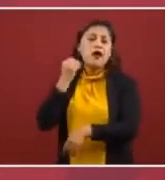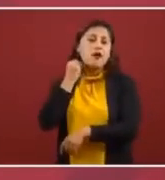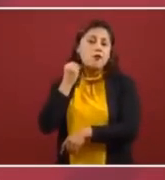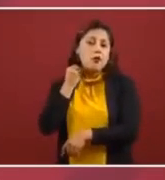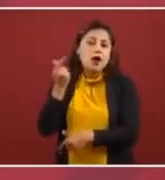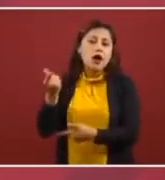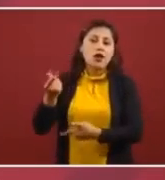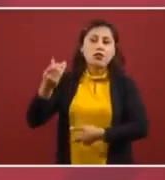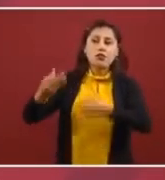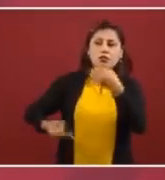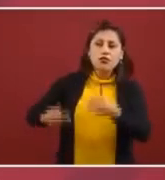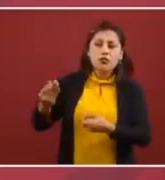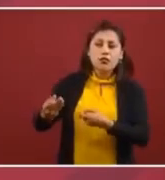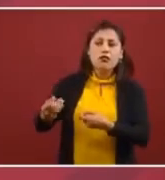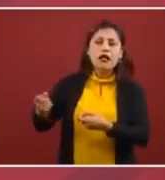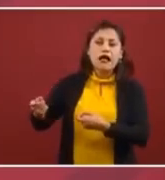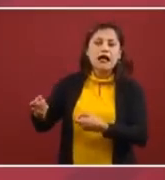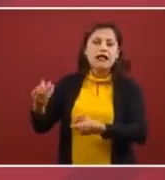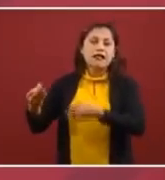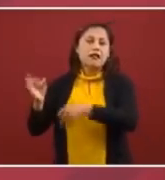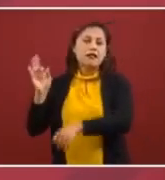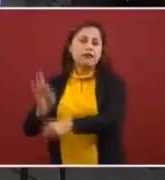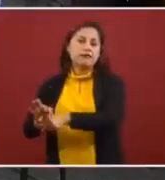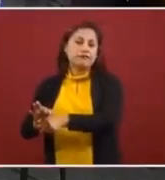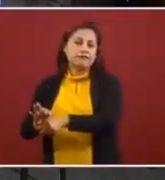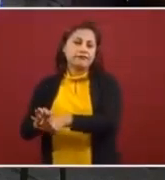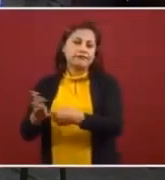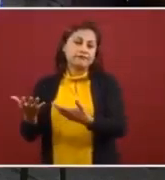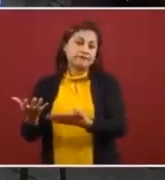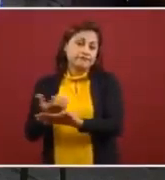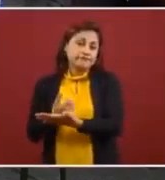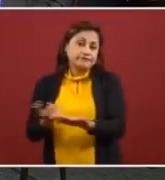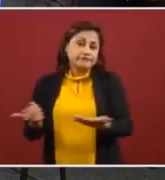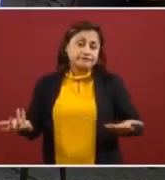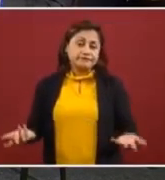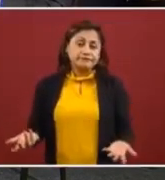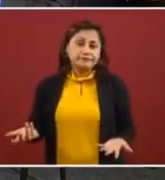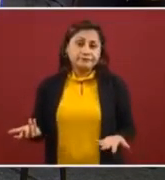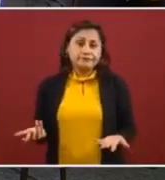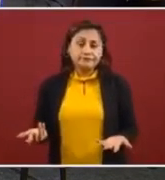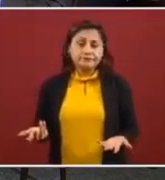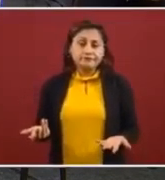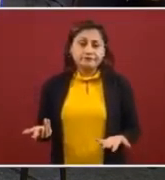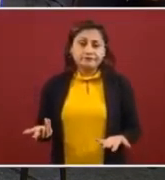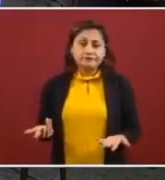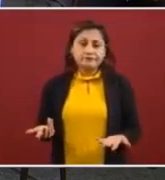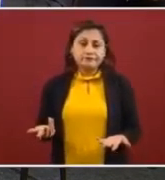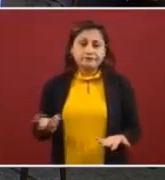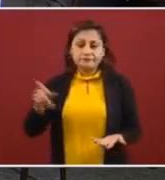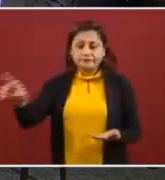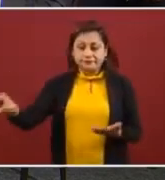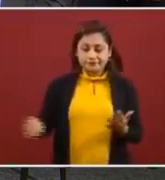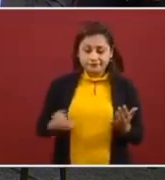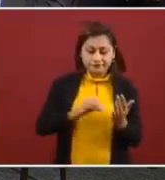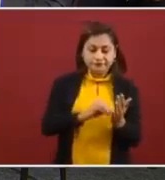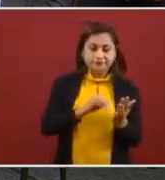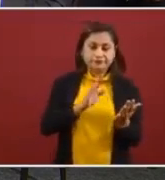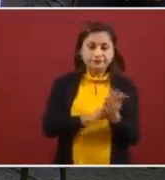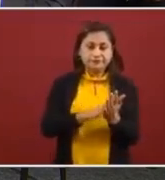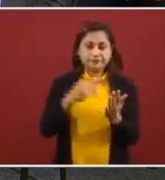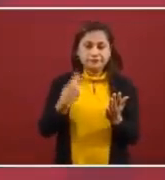attorneys that are protecting them from disclosing. No se puede dar a conocer, and you can't let it be